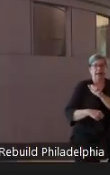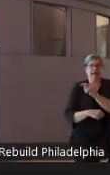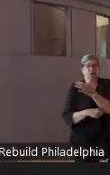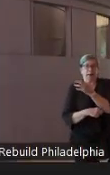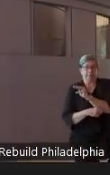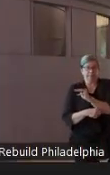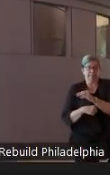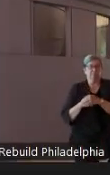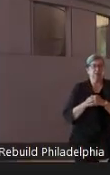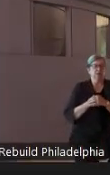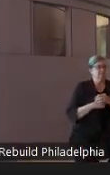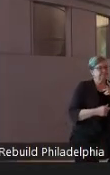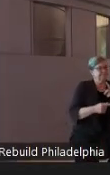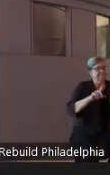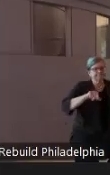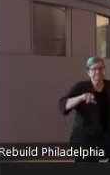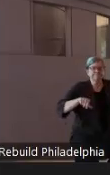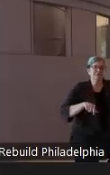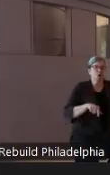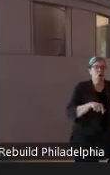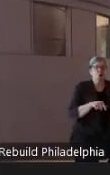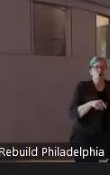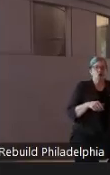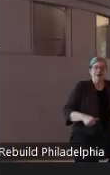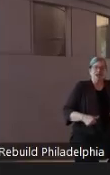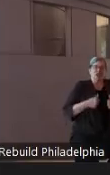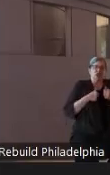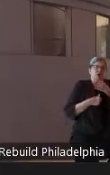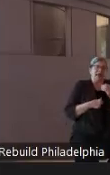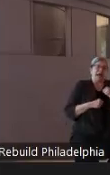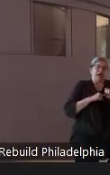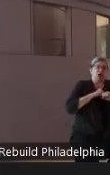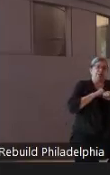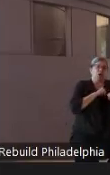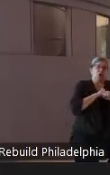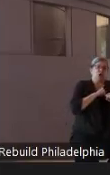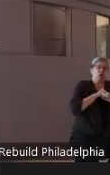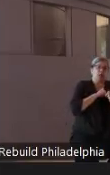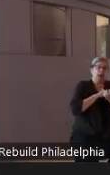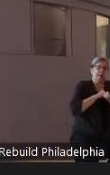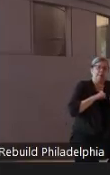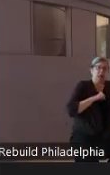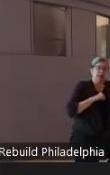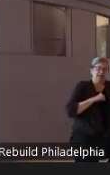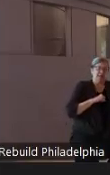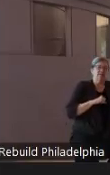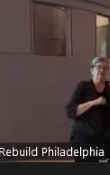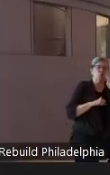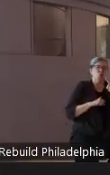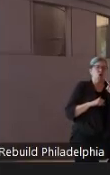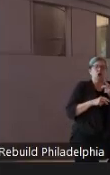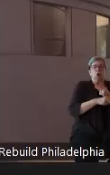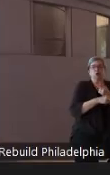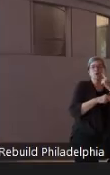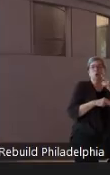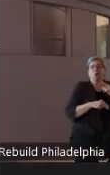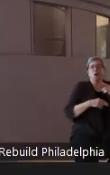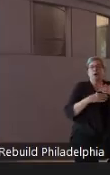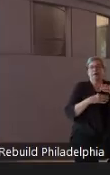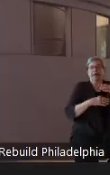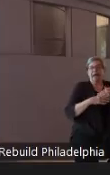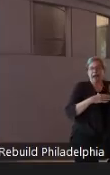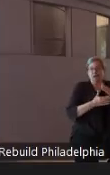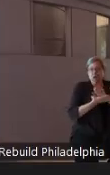It will have a mix of residential and commercial appliances, primarily for use by staff for after-school and summer